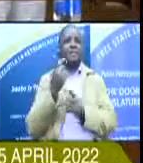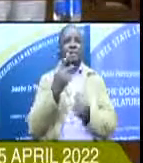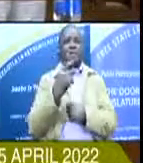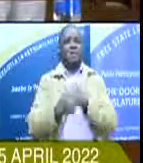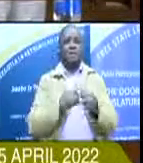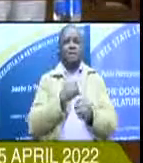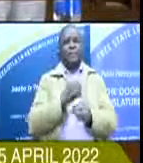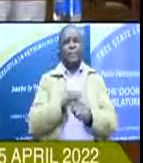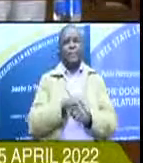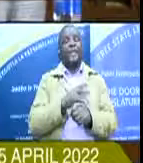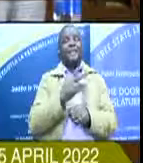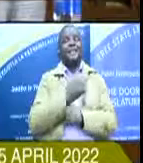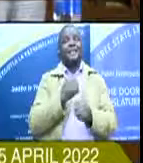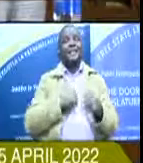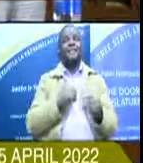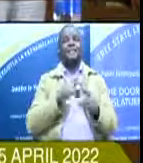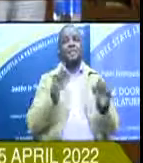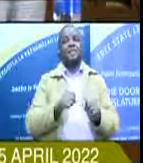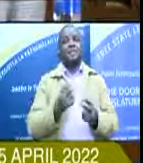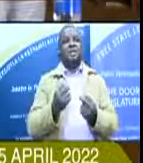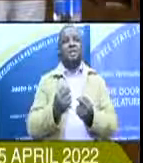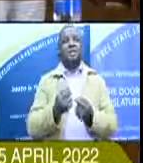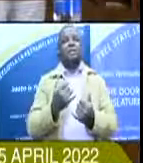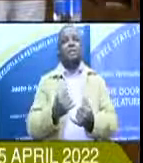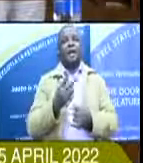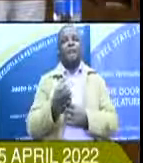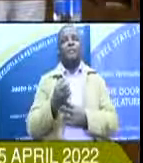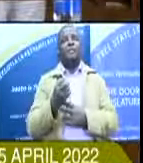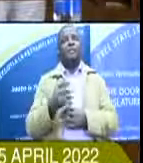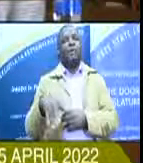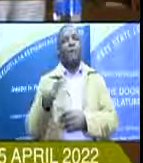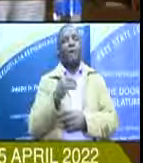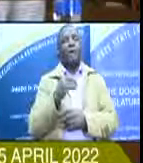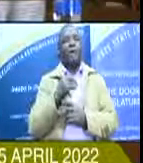year. The staff establishment currently has a total of